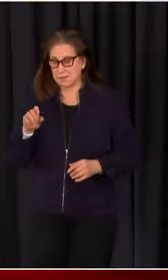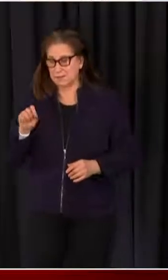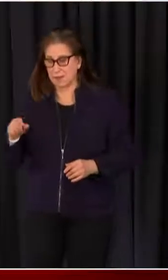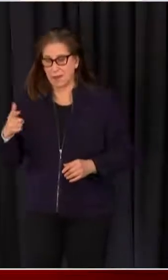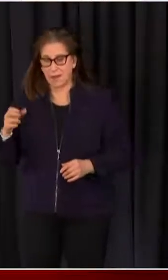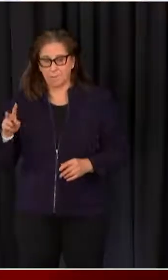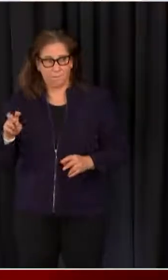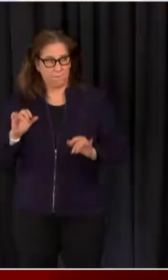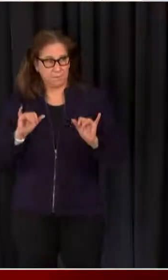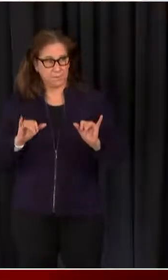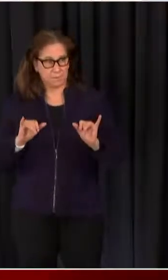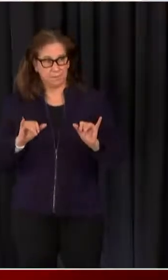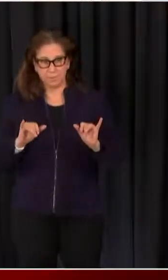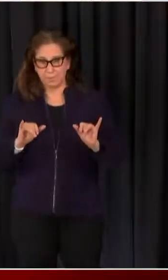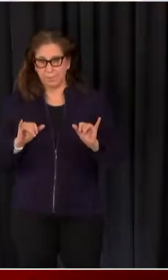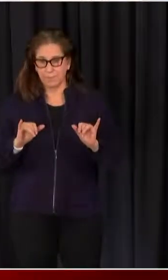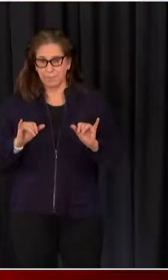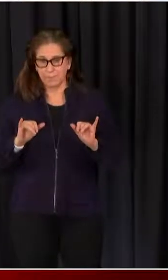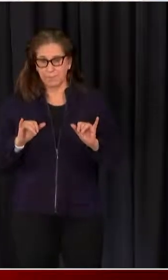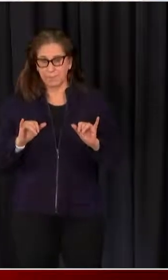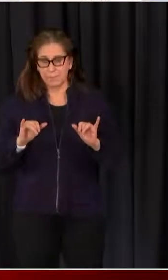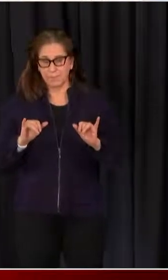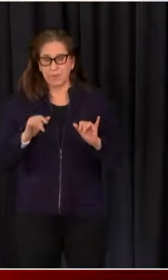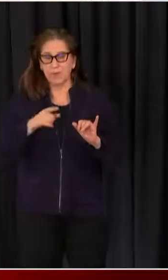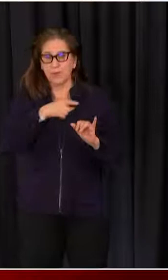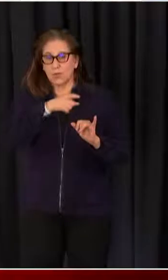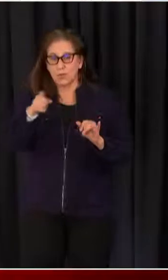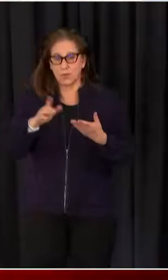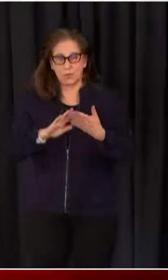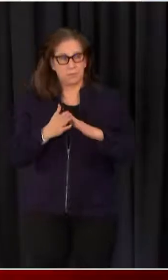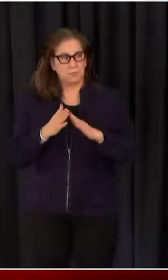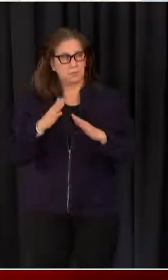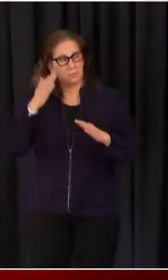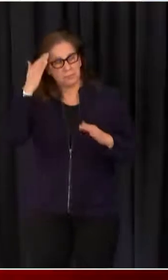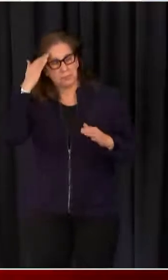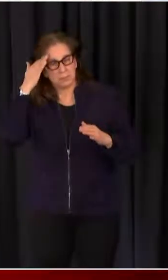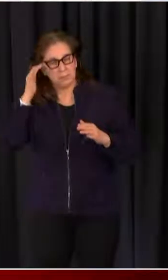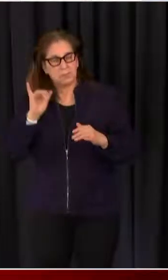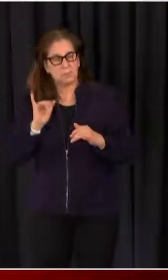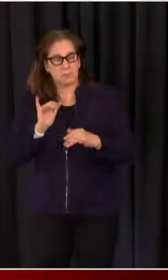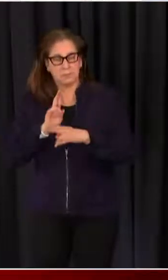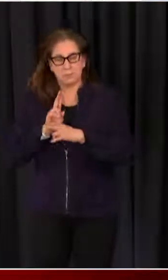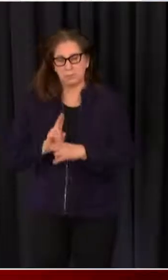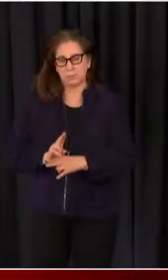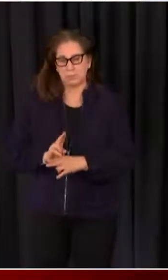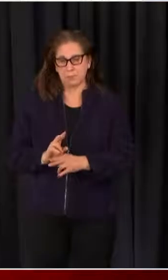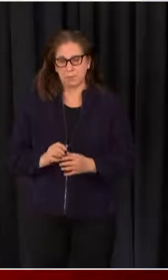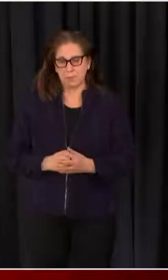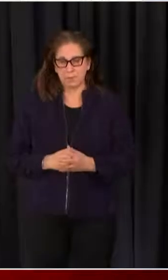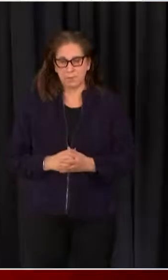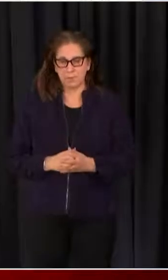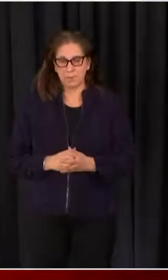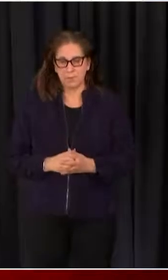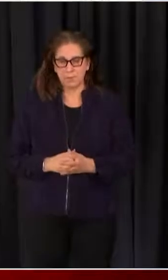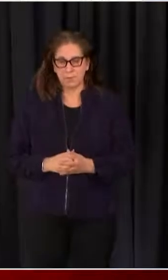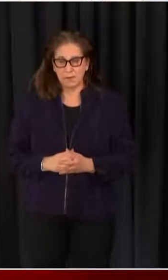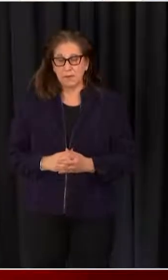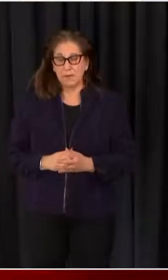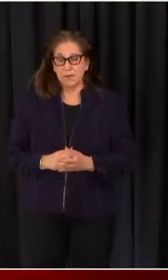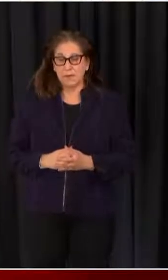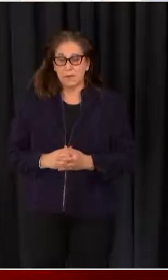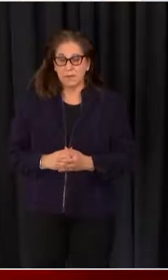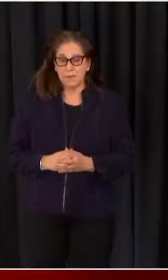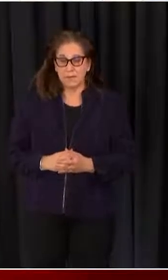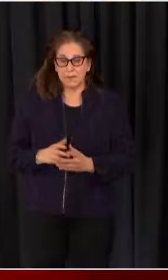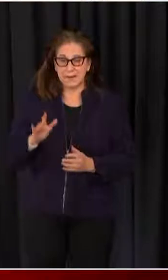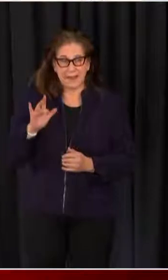the process all that much. We want people to become familiar with what they need to do. And so as you go forward